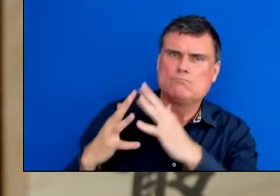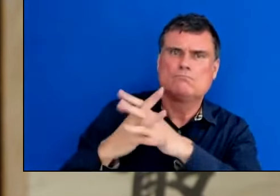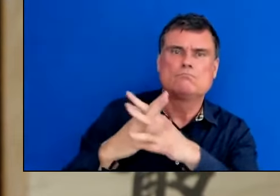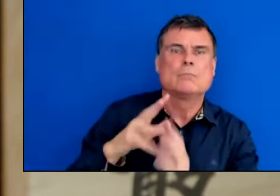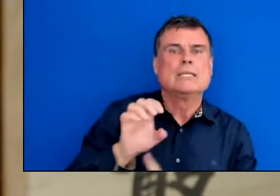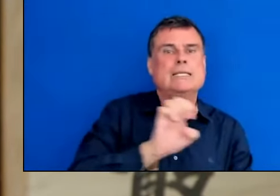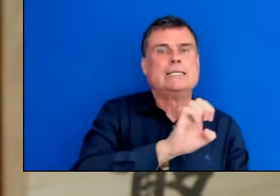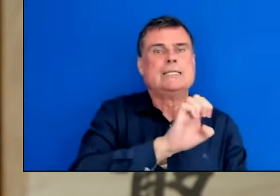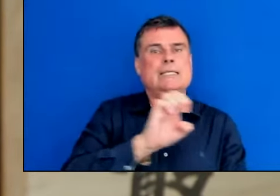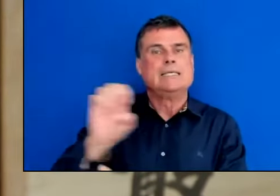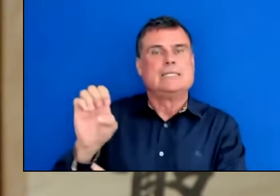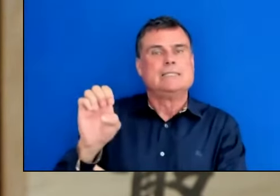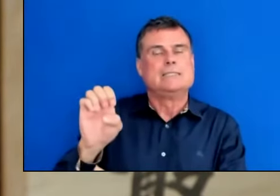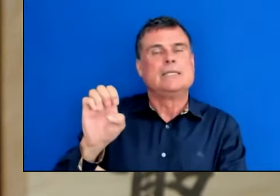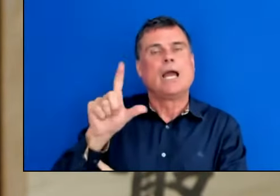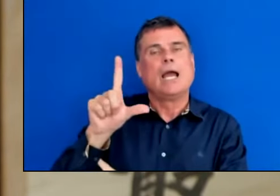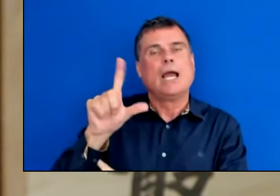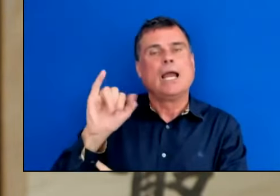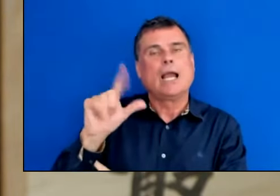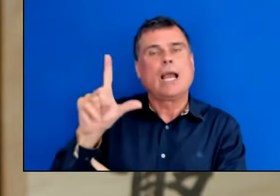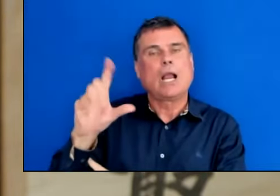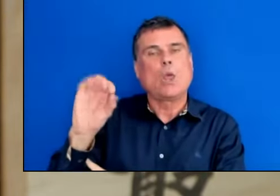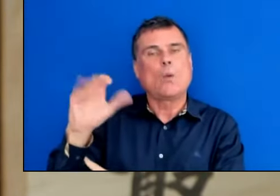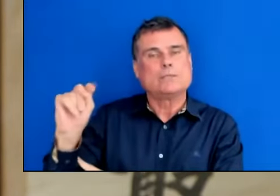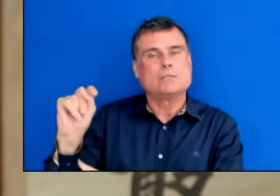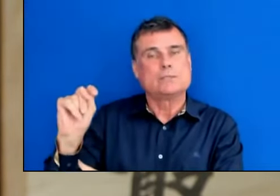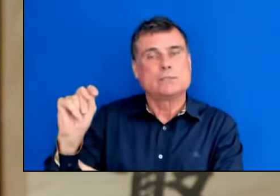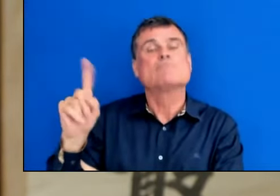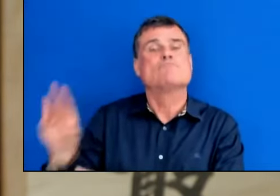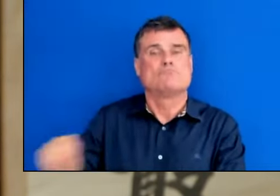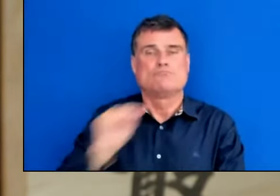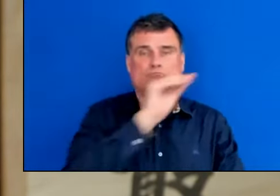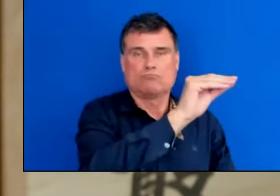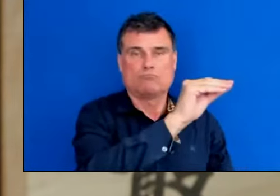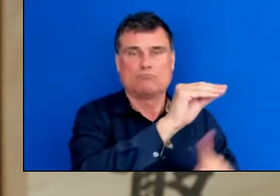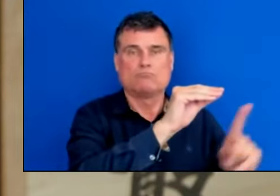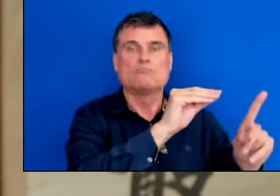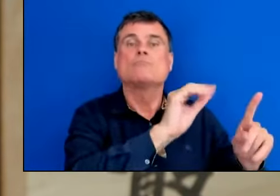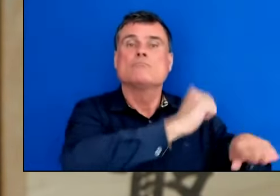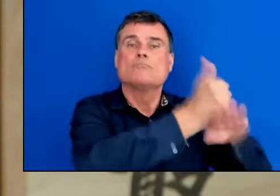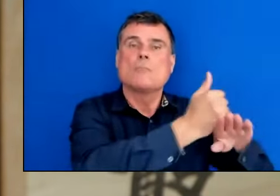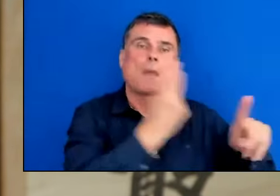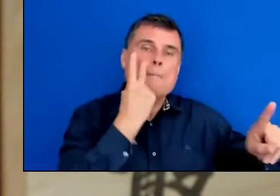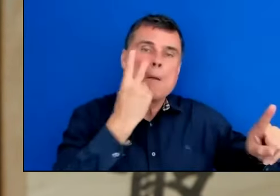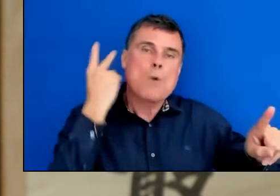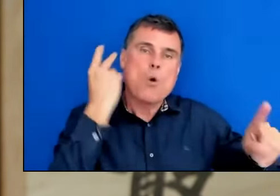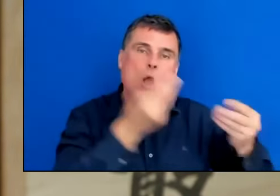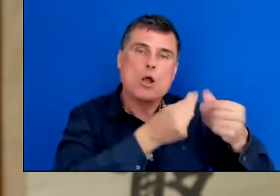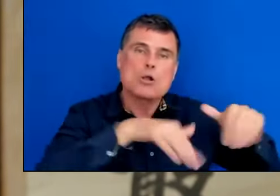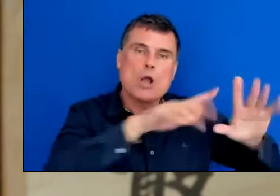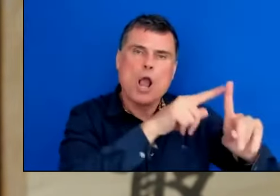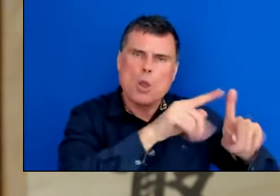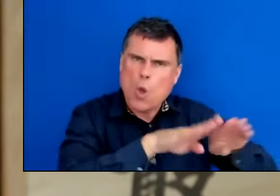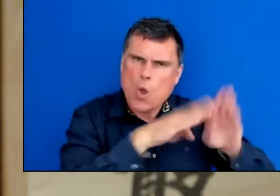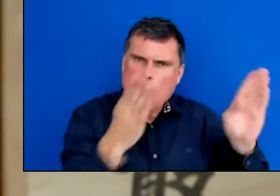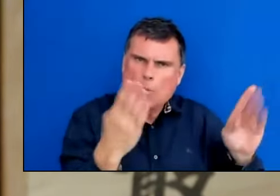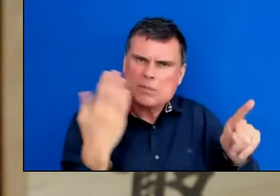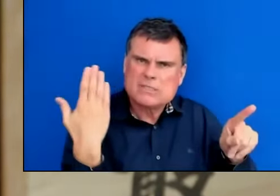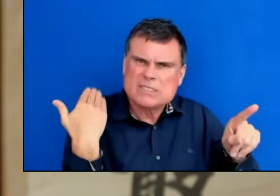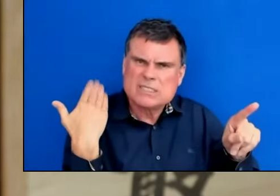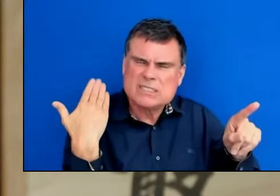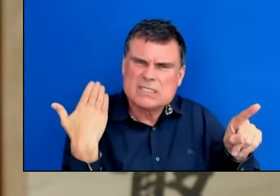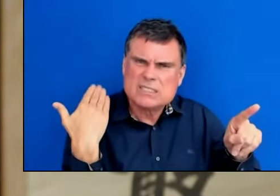East Lillooet Interment Site Memorial Garden, which was officially opened May 7th, 2022, and I think many of you would probably have been